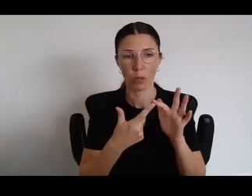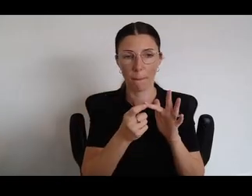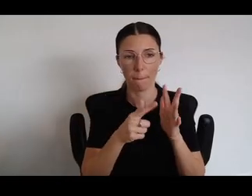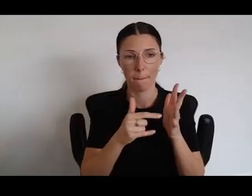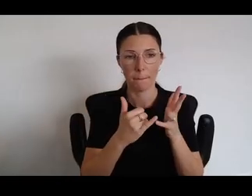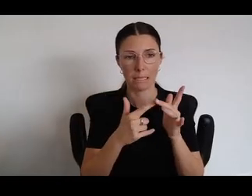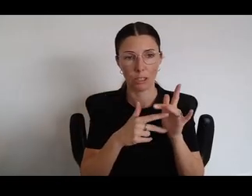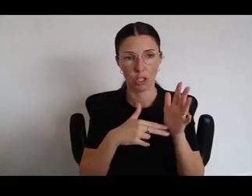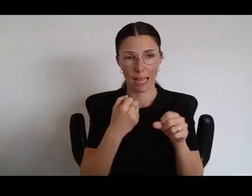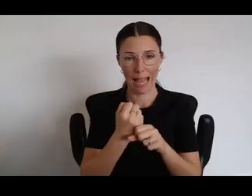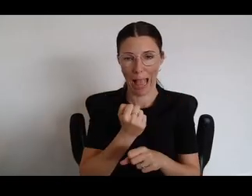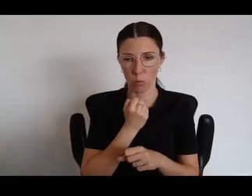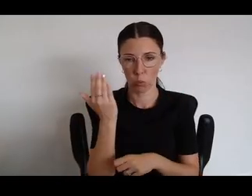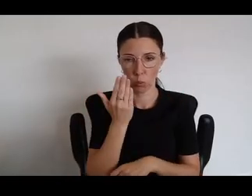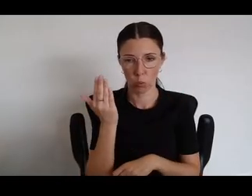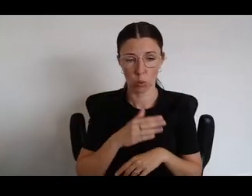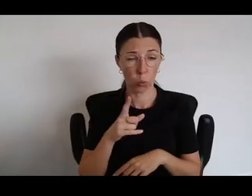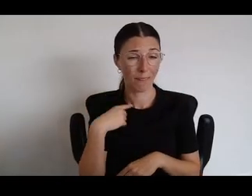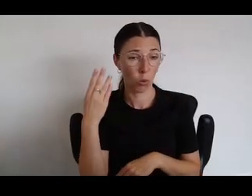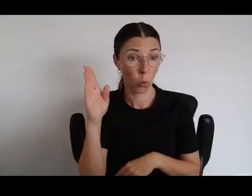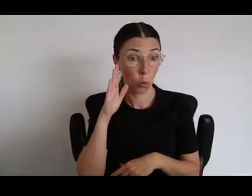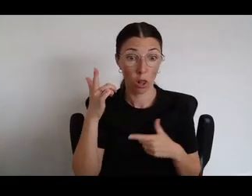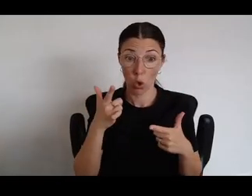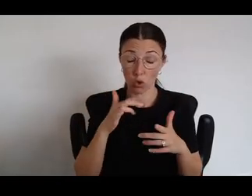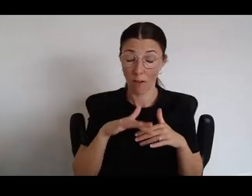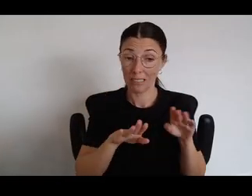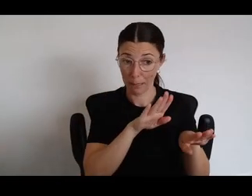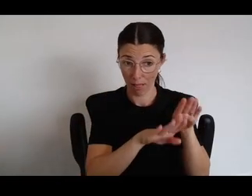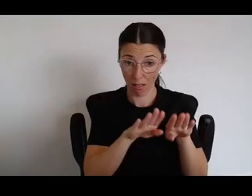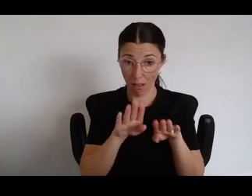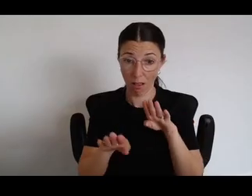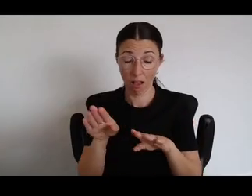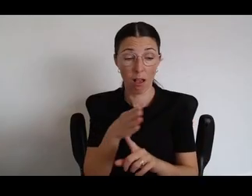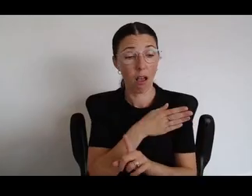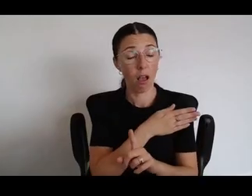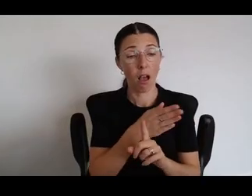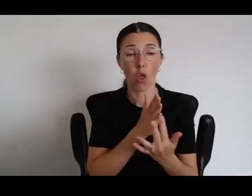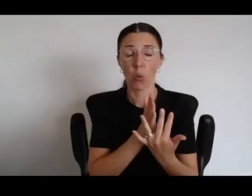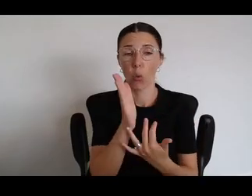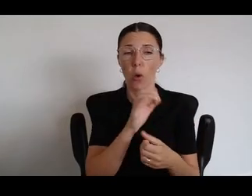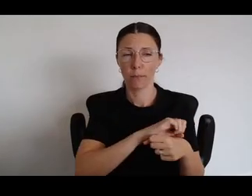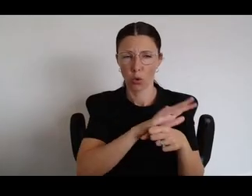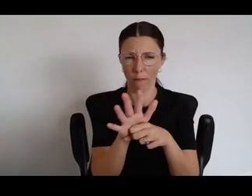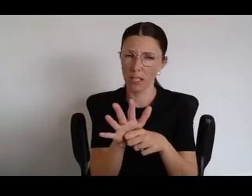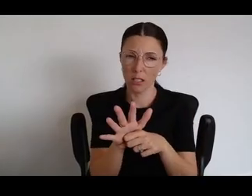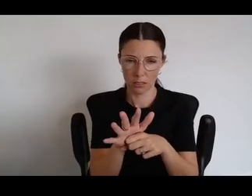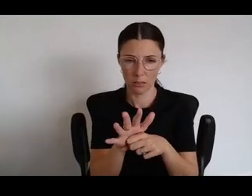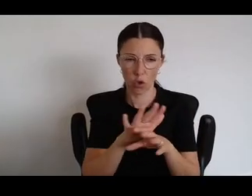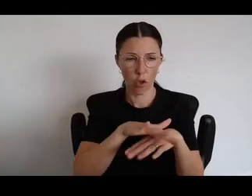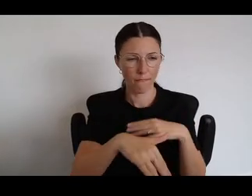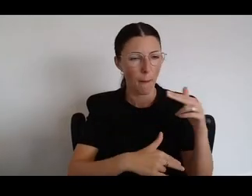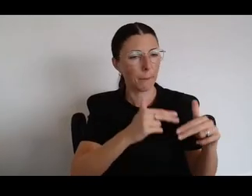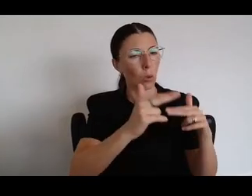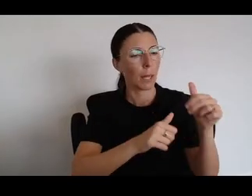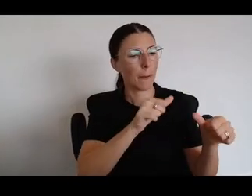we have heard a lot about these similar things during the pandemic, about the building back better and different